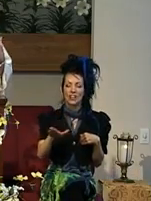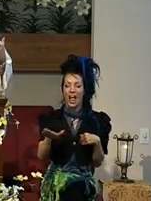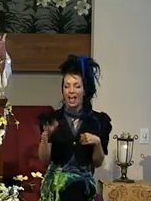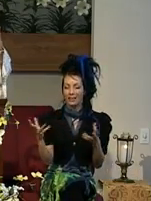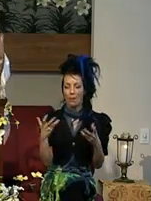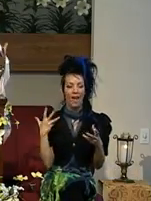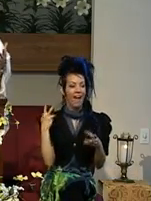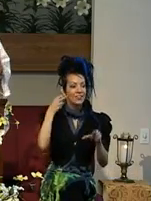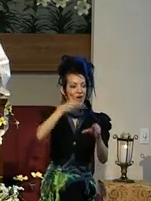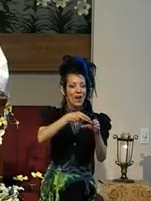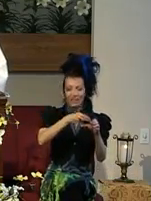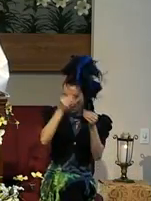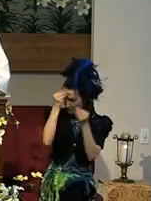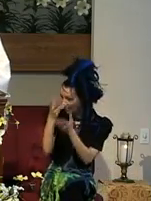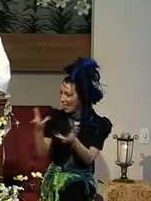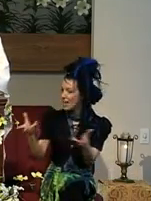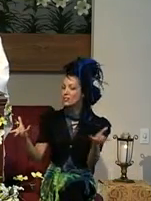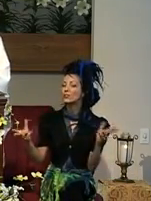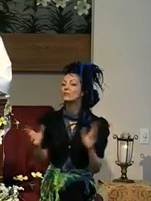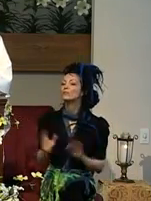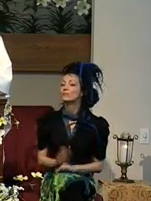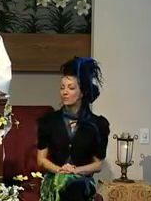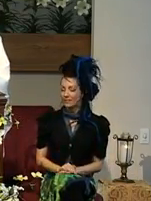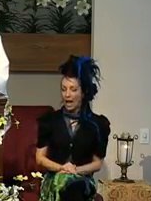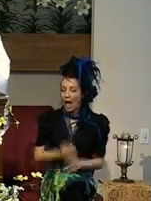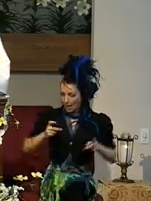And I'm going to let you let it out this morning,